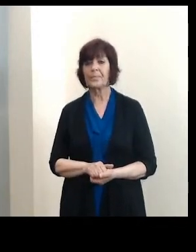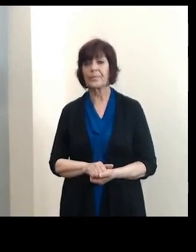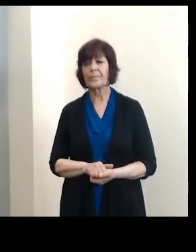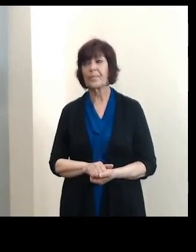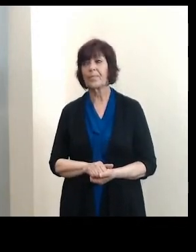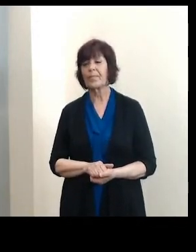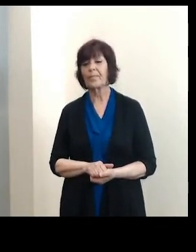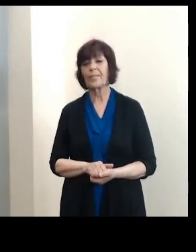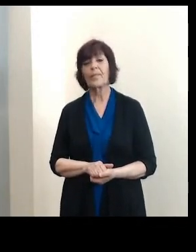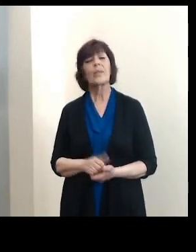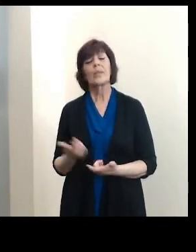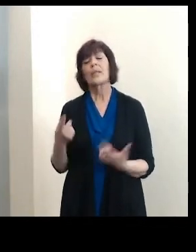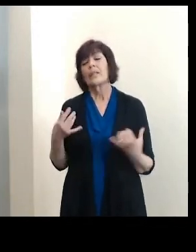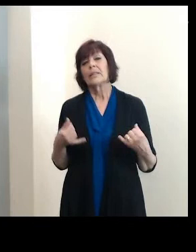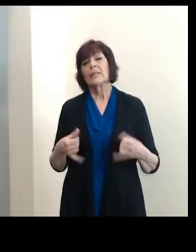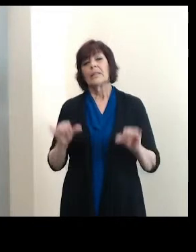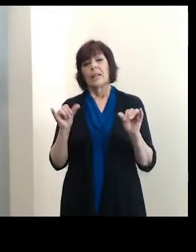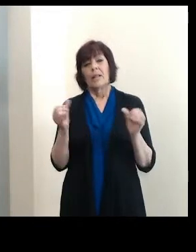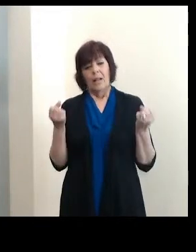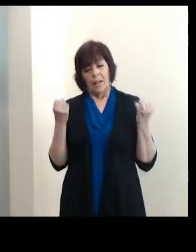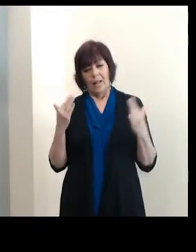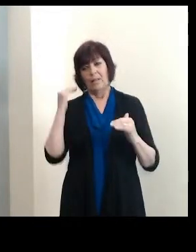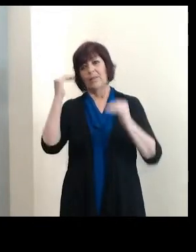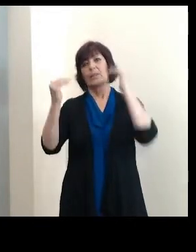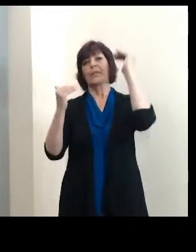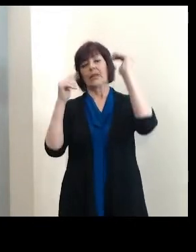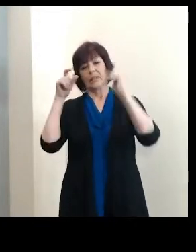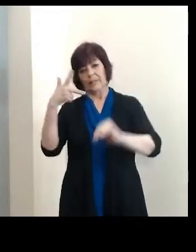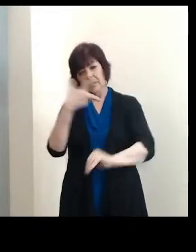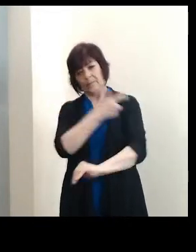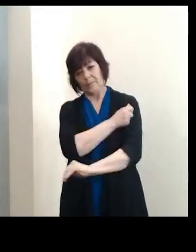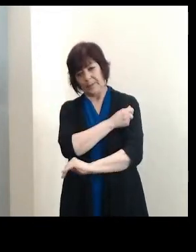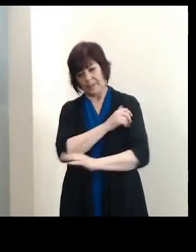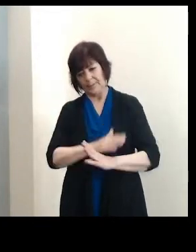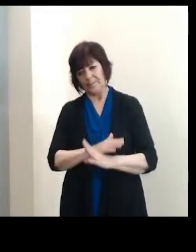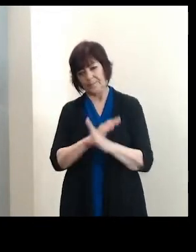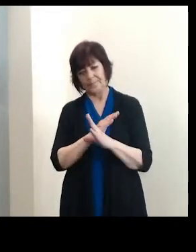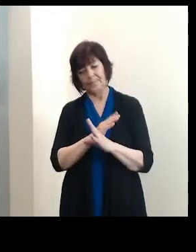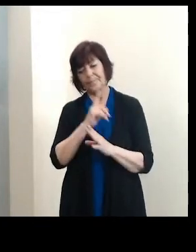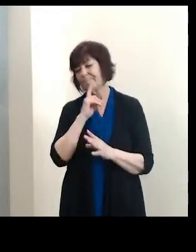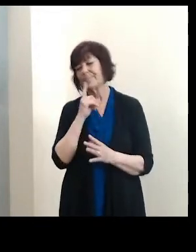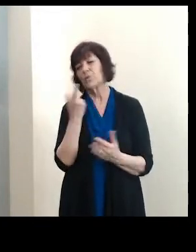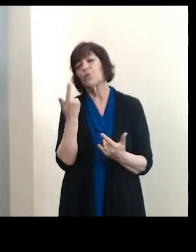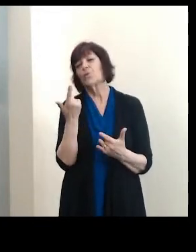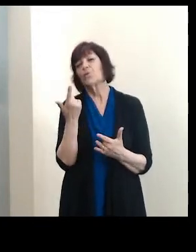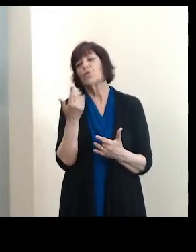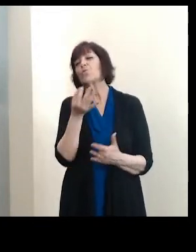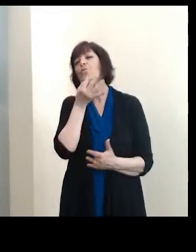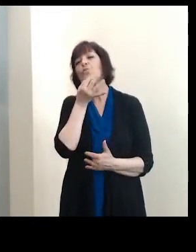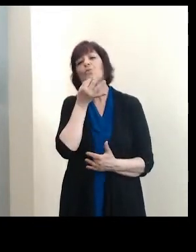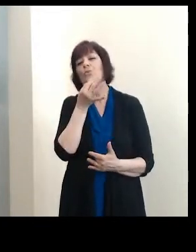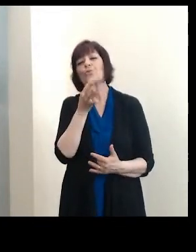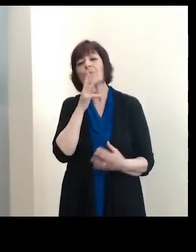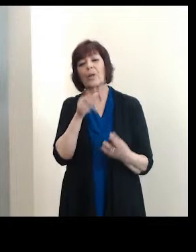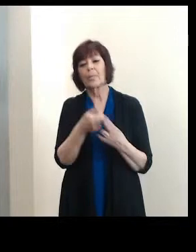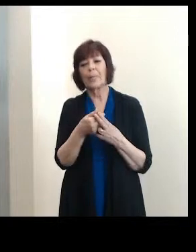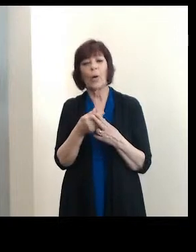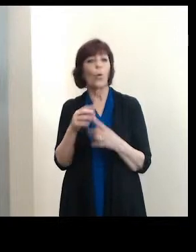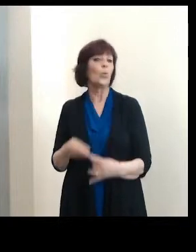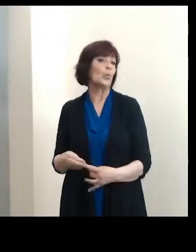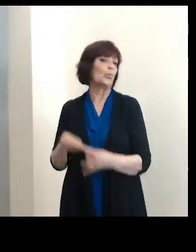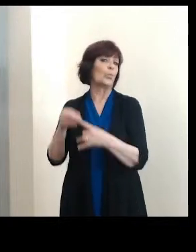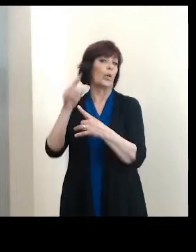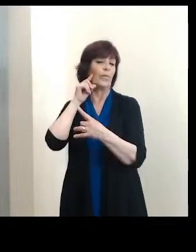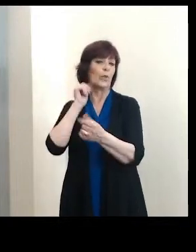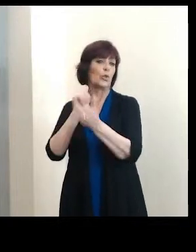them. There's still a lot of adults that need to be vaccinated. I think it's premature to be talking about whether we'd be giving some exemptions